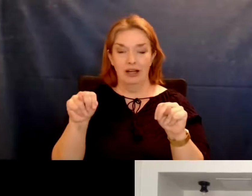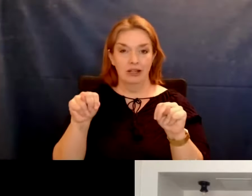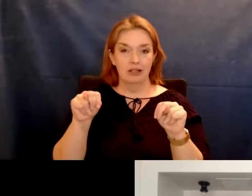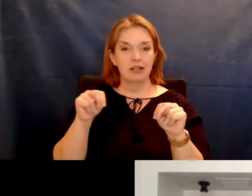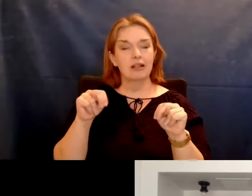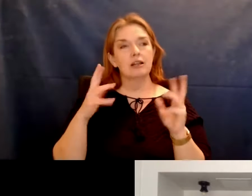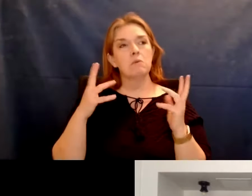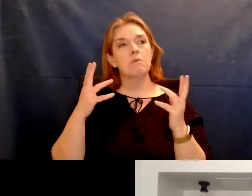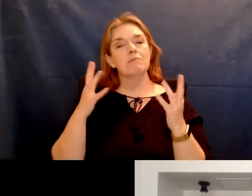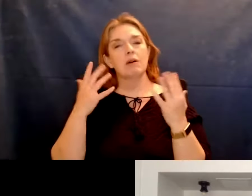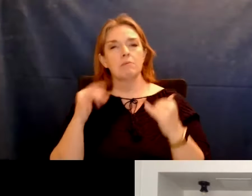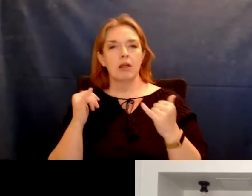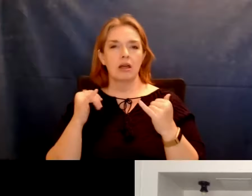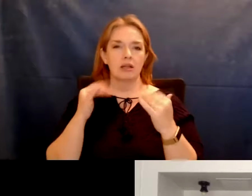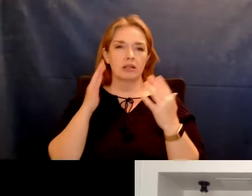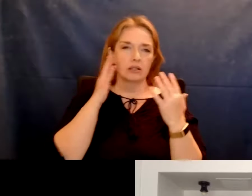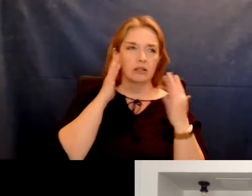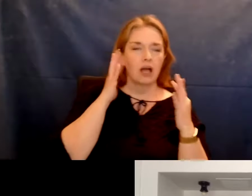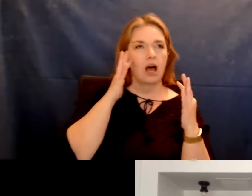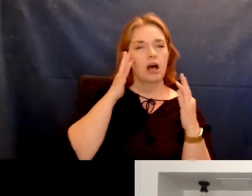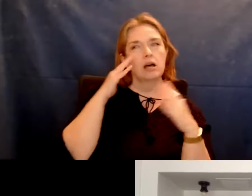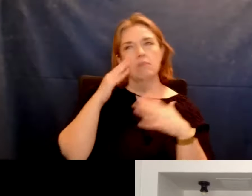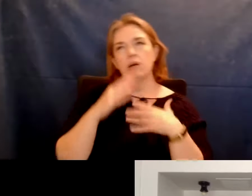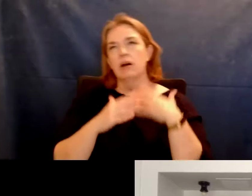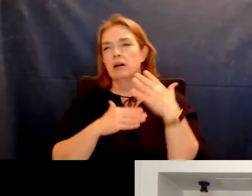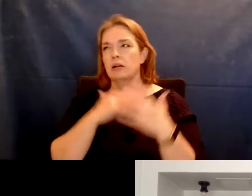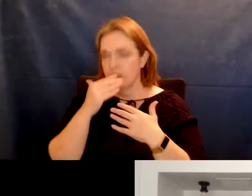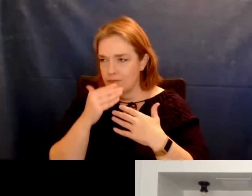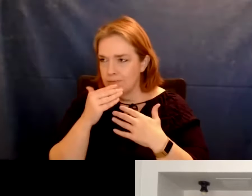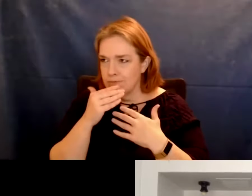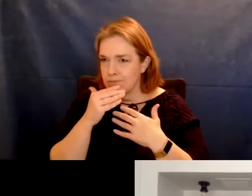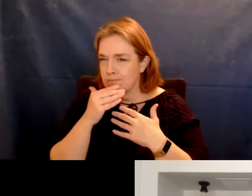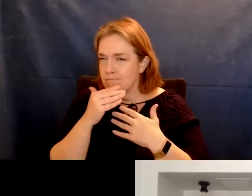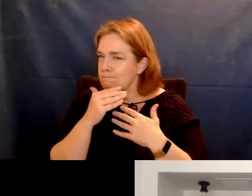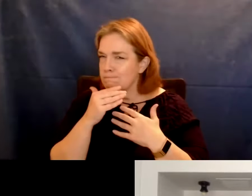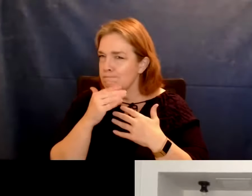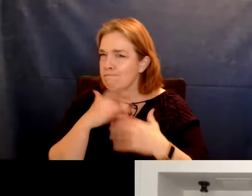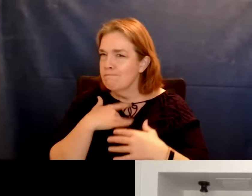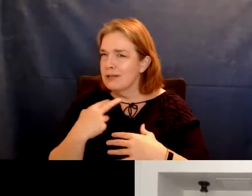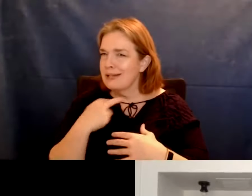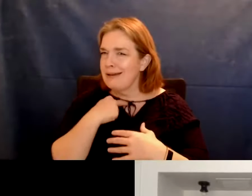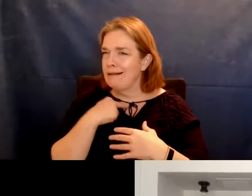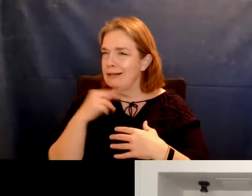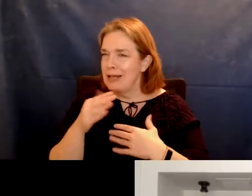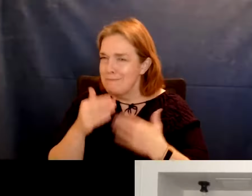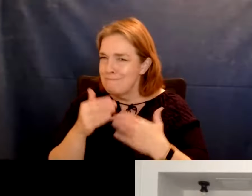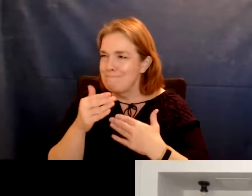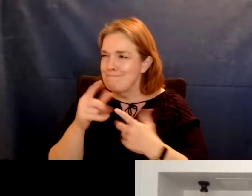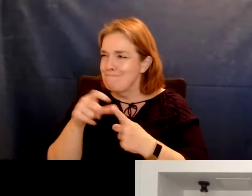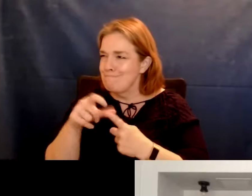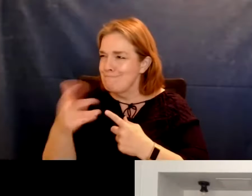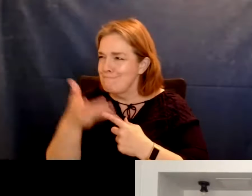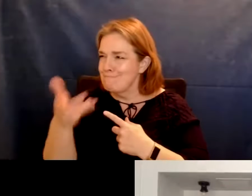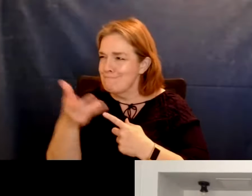um, fun to get stuck when there's, you know, not a verb to rhyme